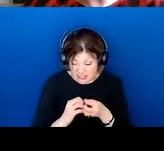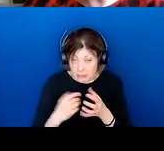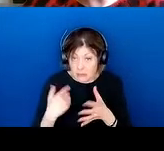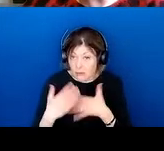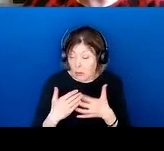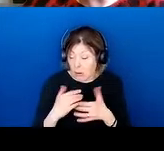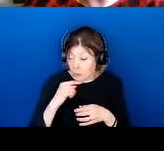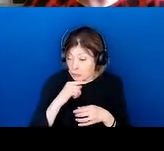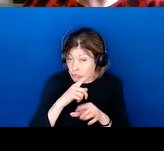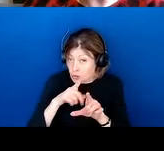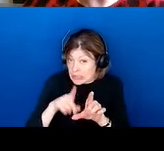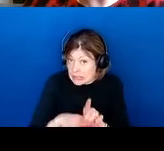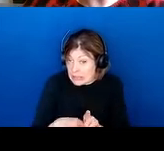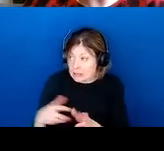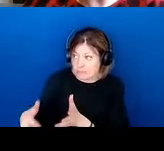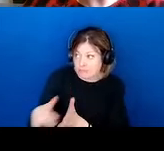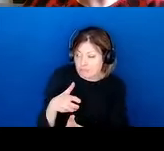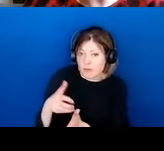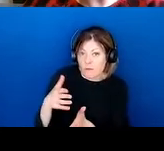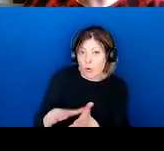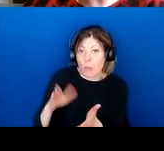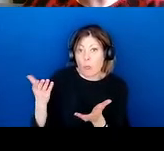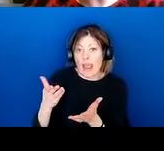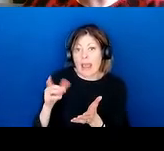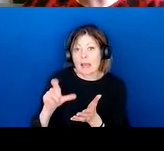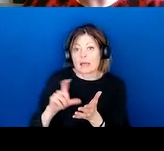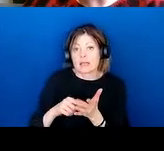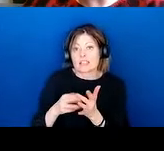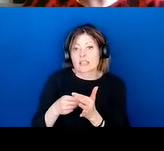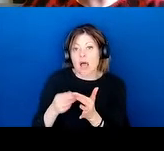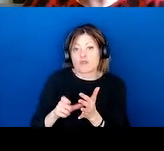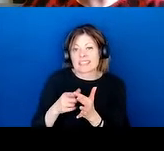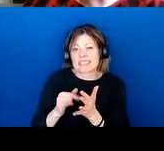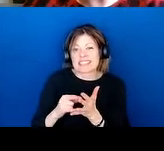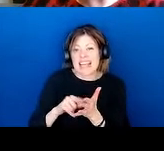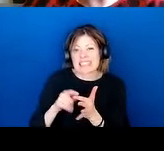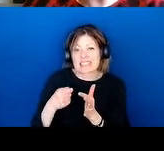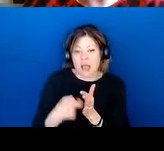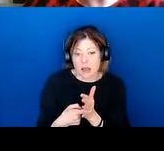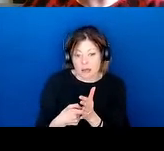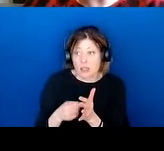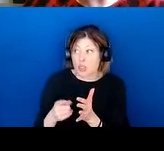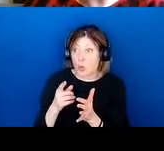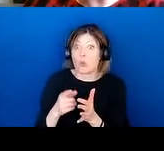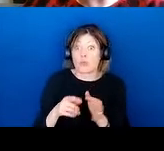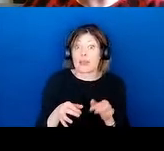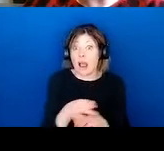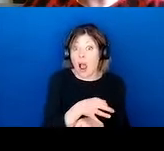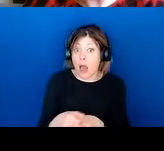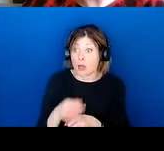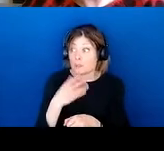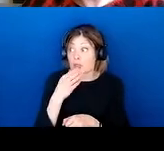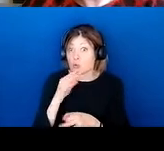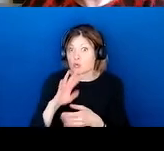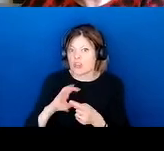rock is used all over Grotto Island to create a strange, intriguing atmosphere.